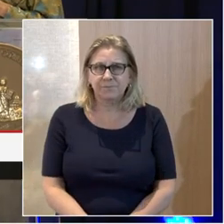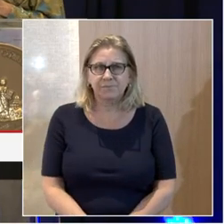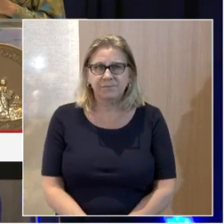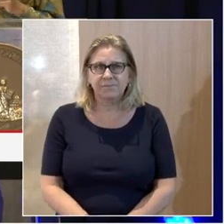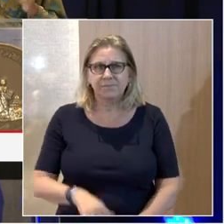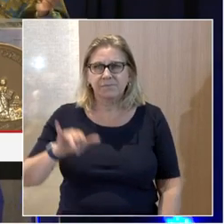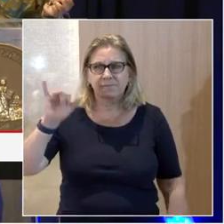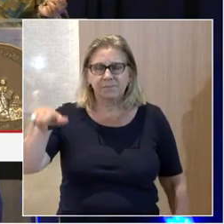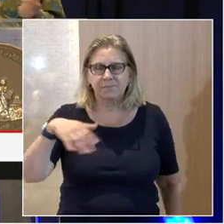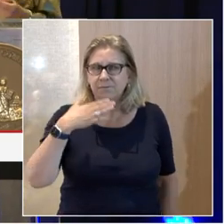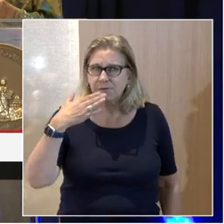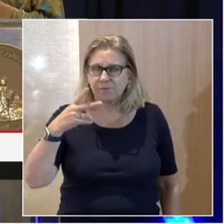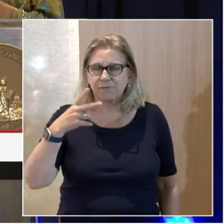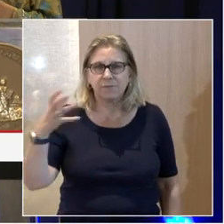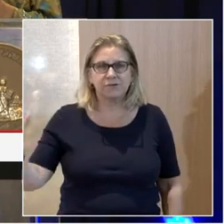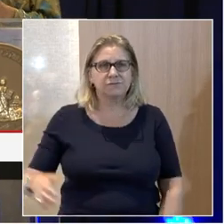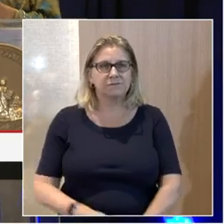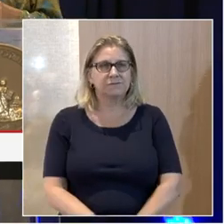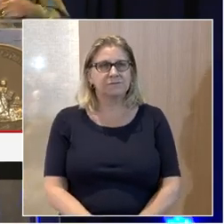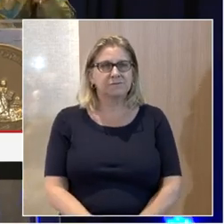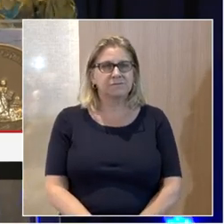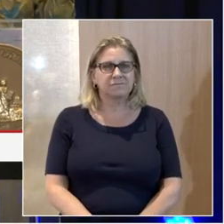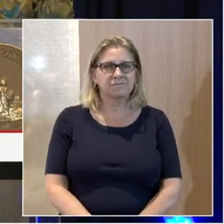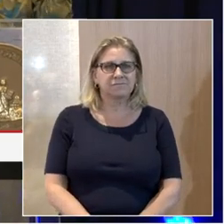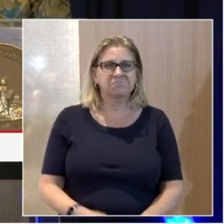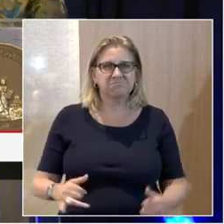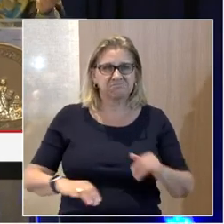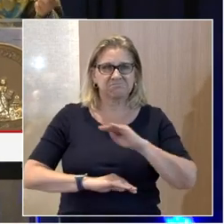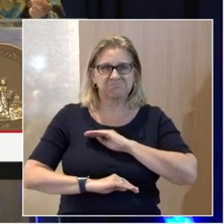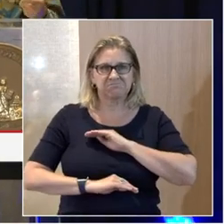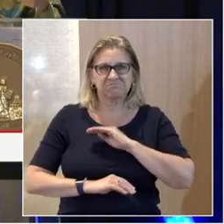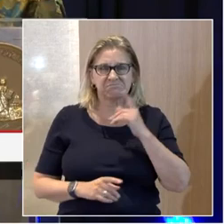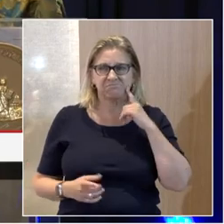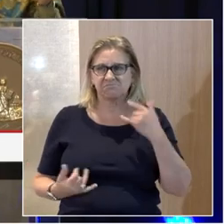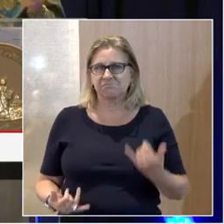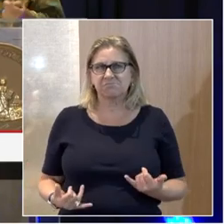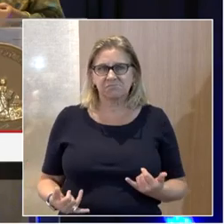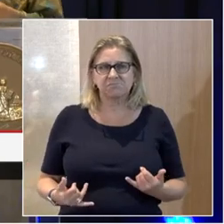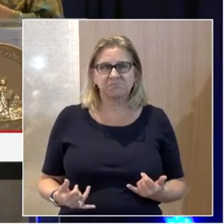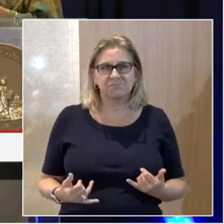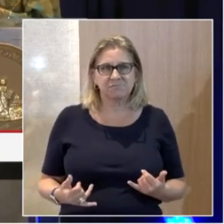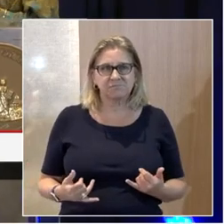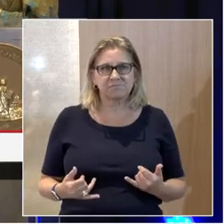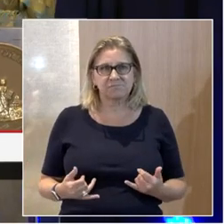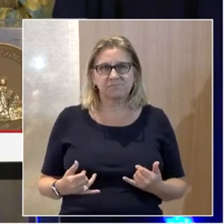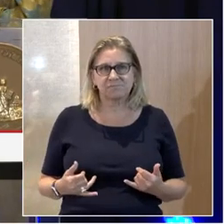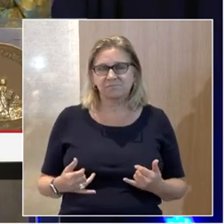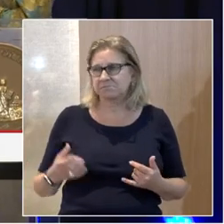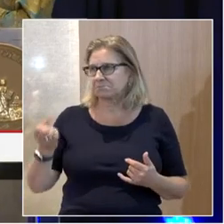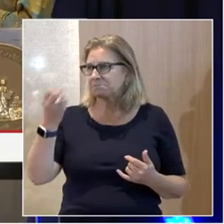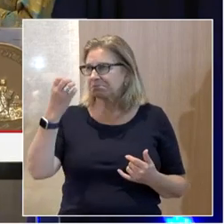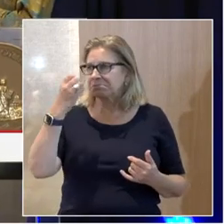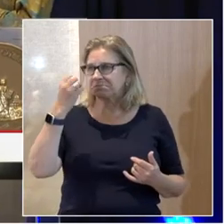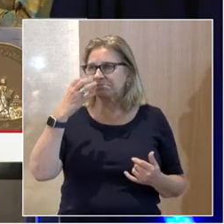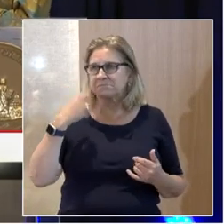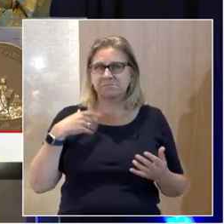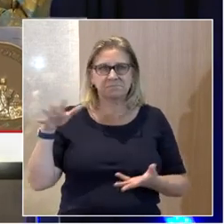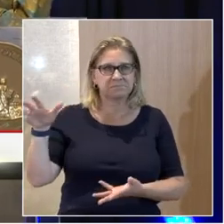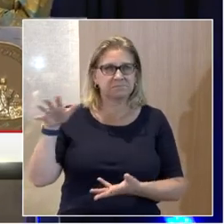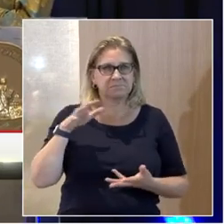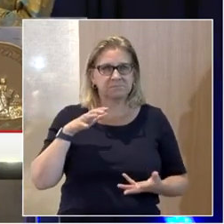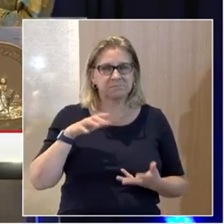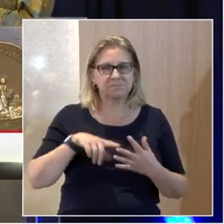We've pretty much done what we wanted to do as a way to get started. You've given us a lot of guidance and input.